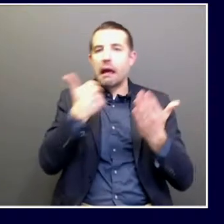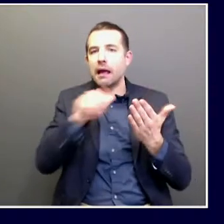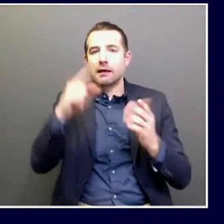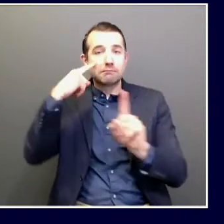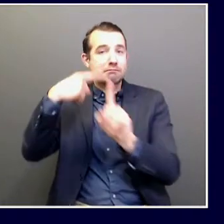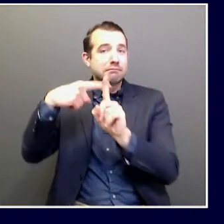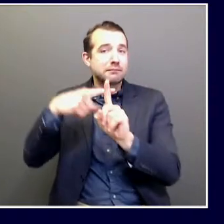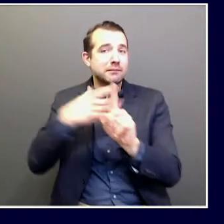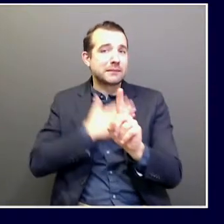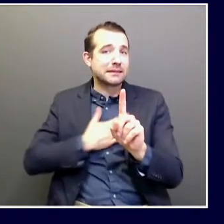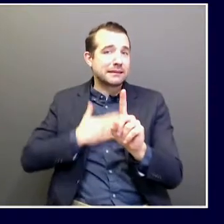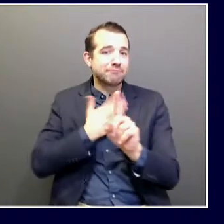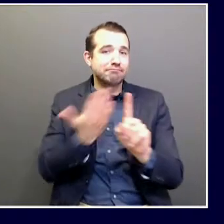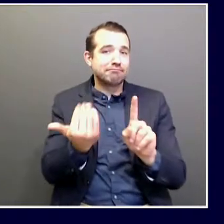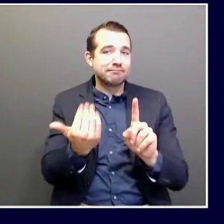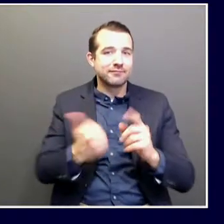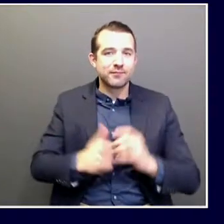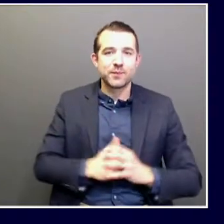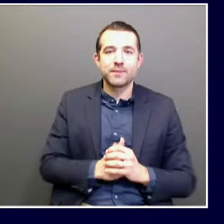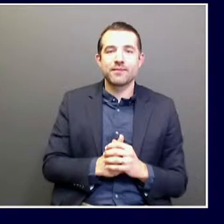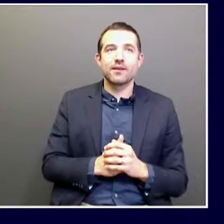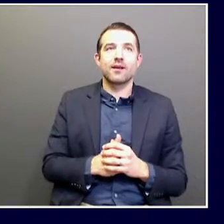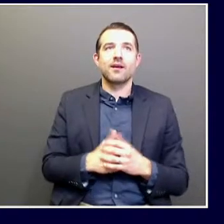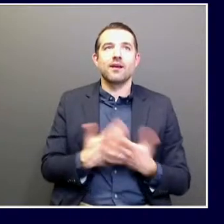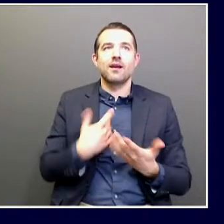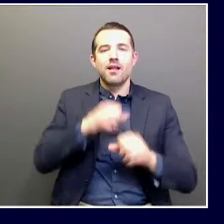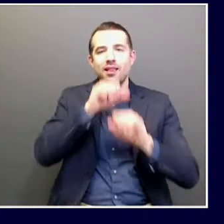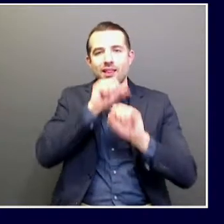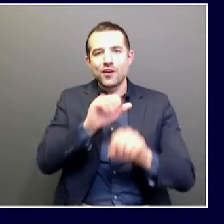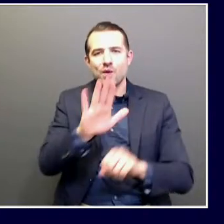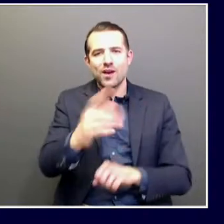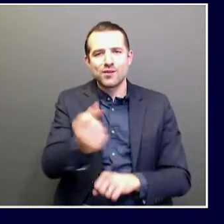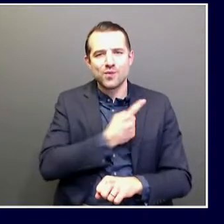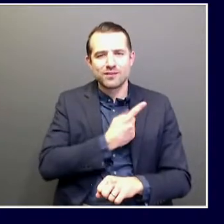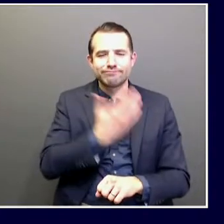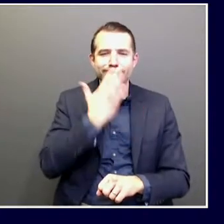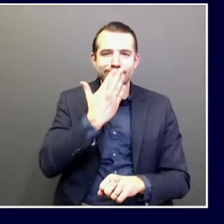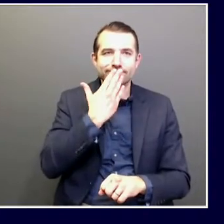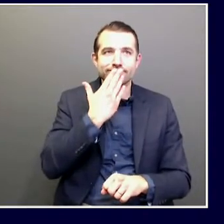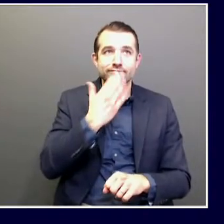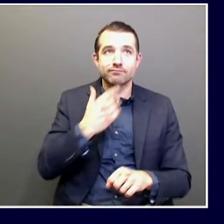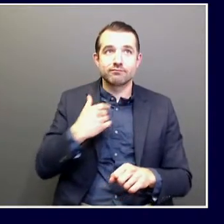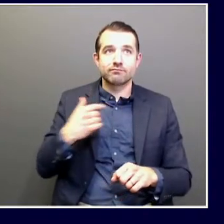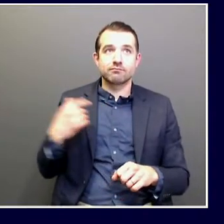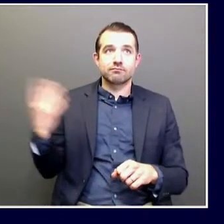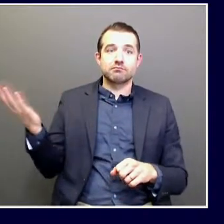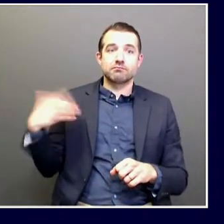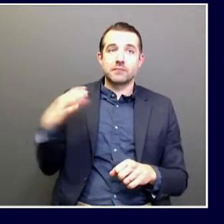I'd love for the commissioner to weigh in as well. Because sometimes